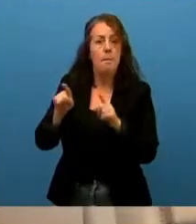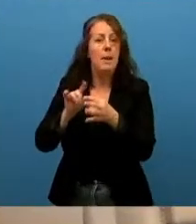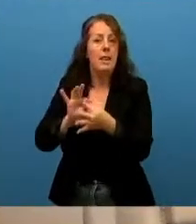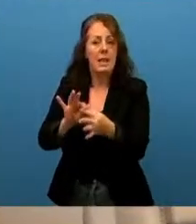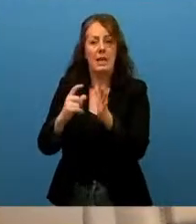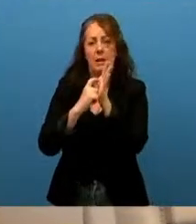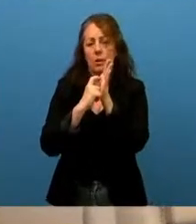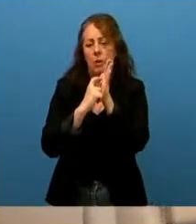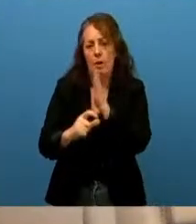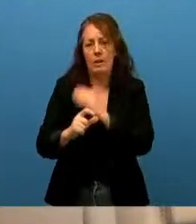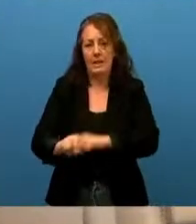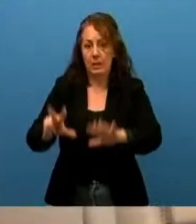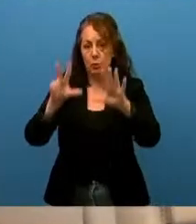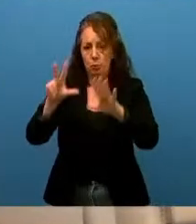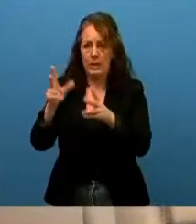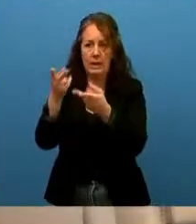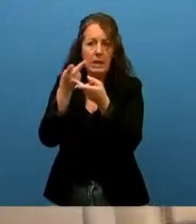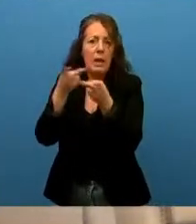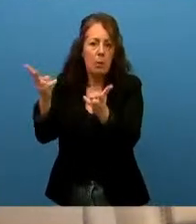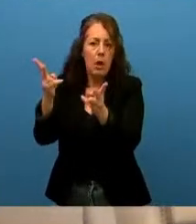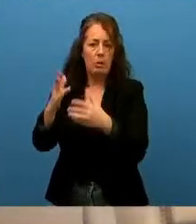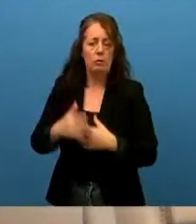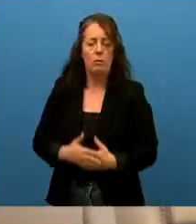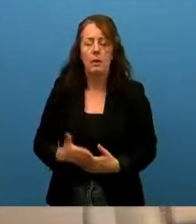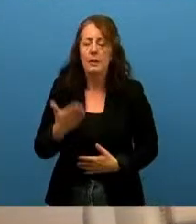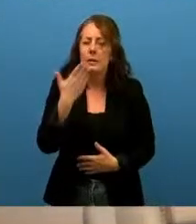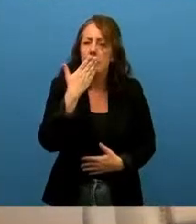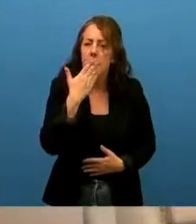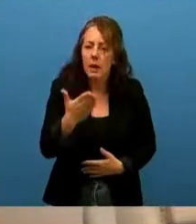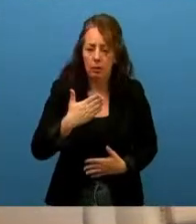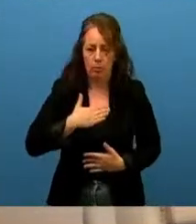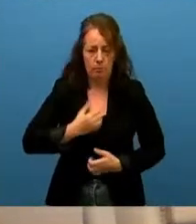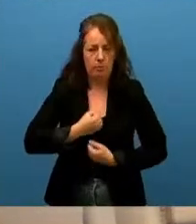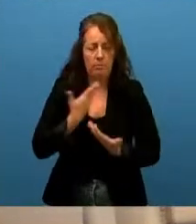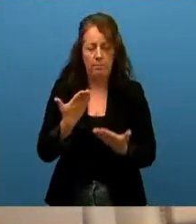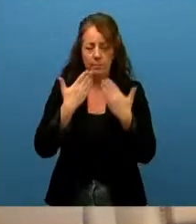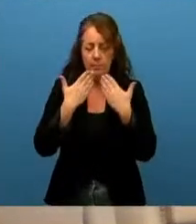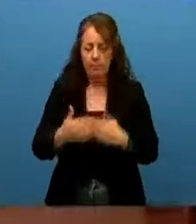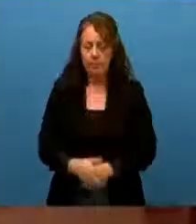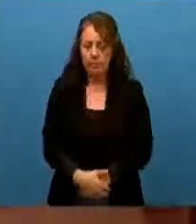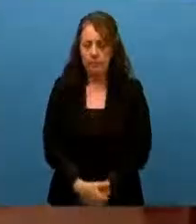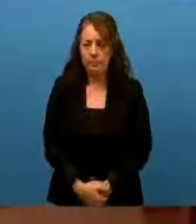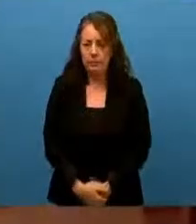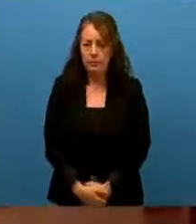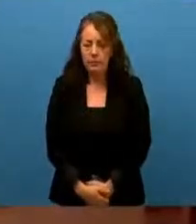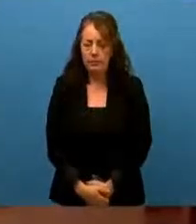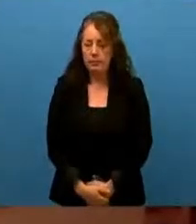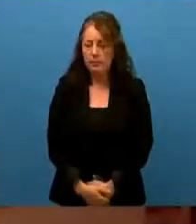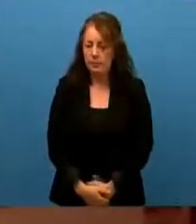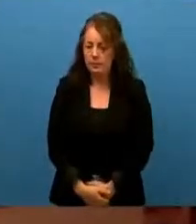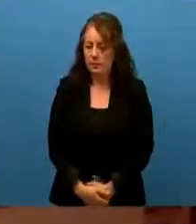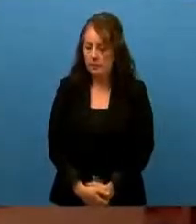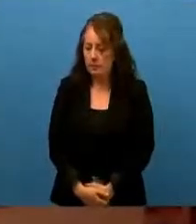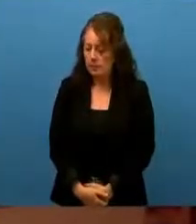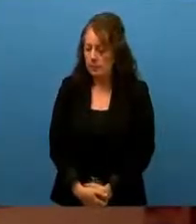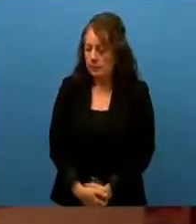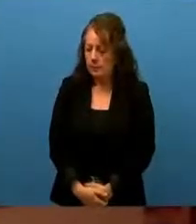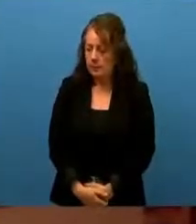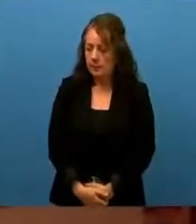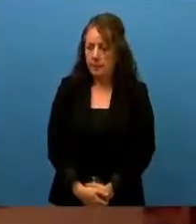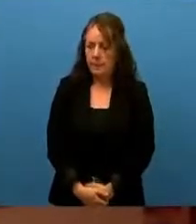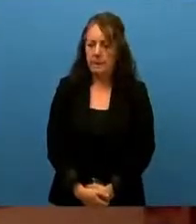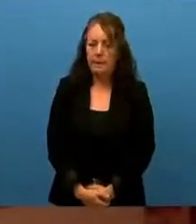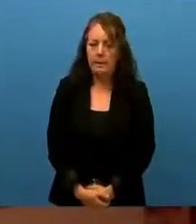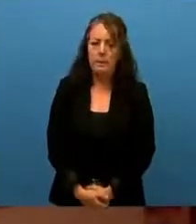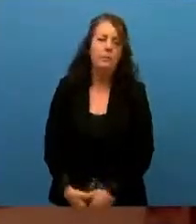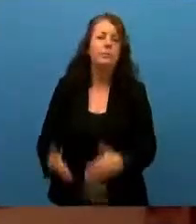Article 18. And I'd like to really thank you, Madam Chair, for giving me the floor. Thank you. Thank you. I'd